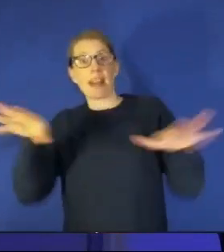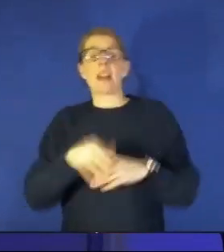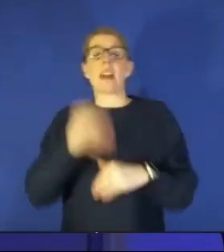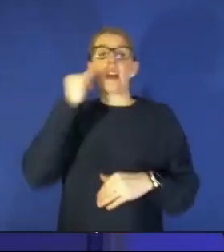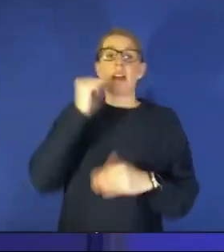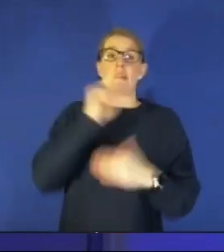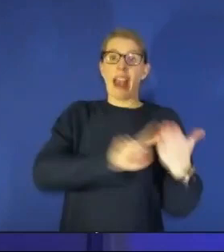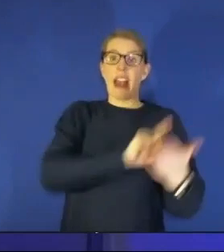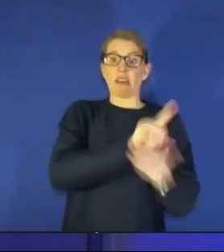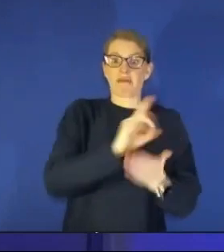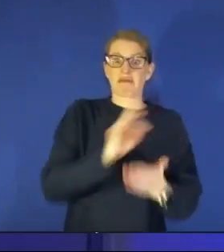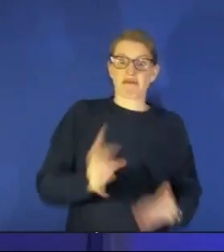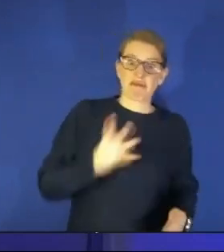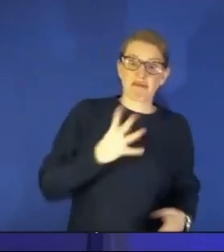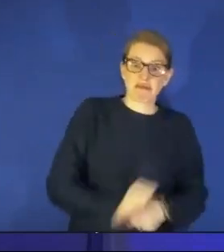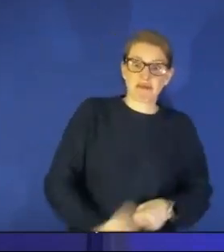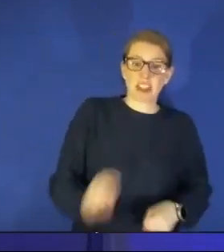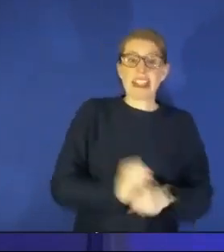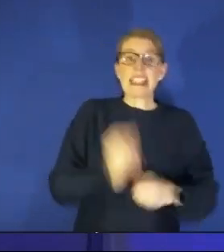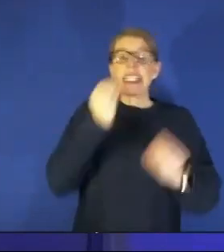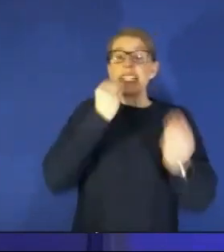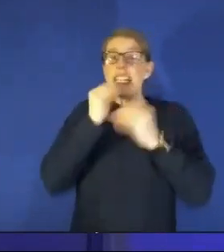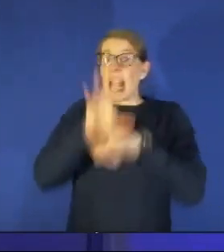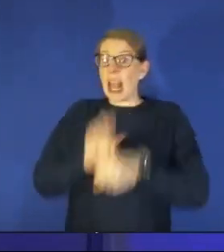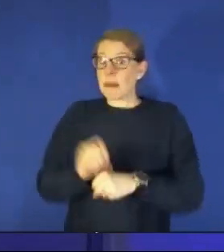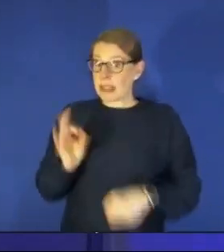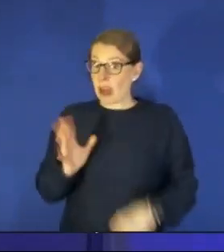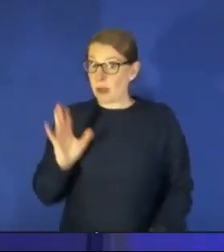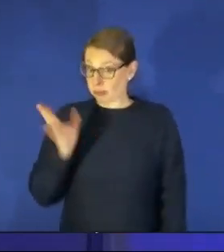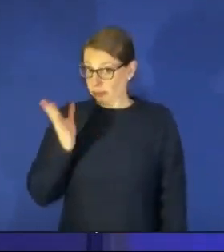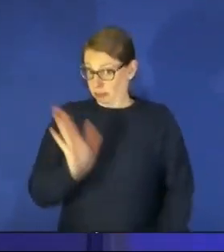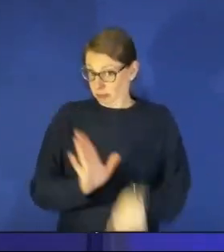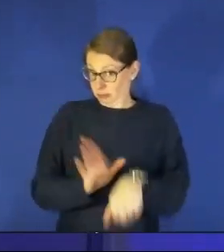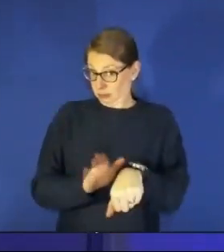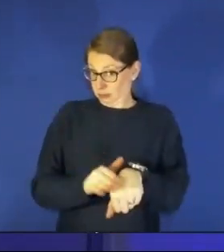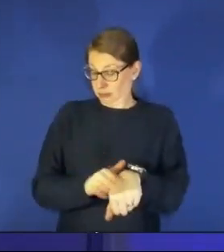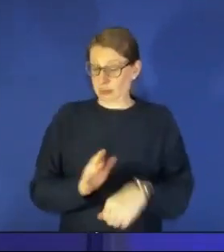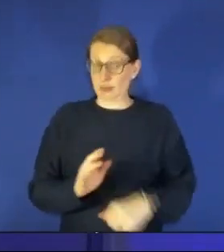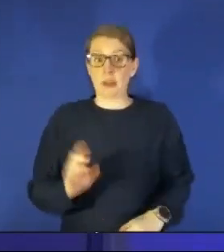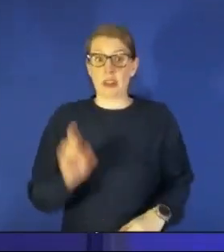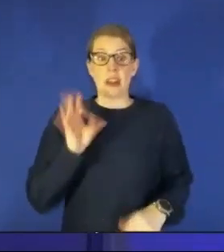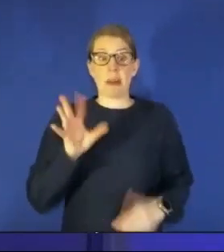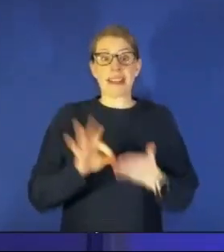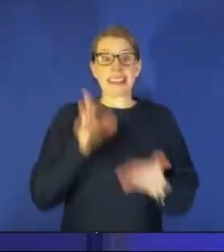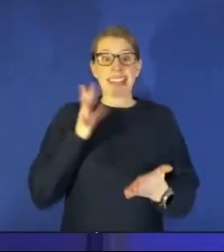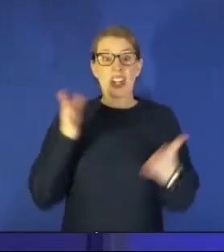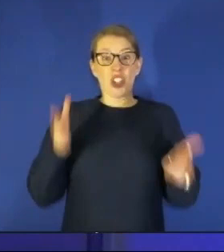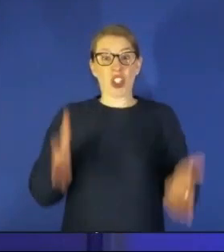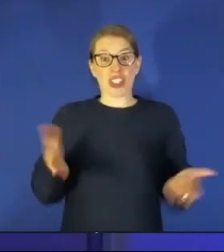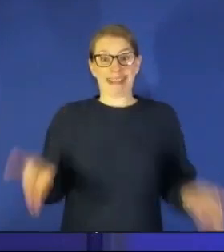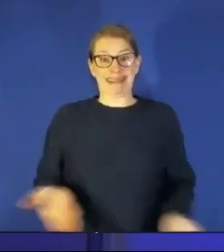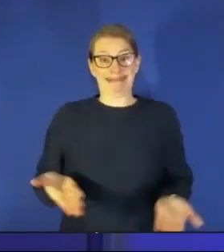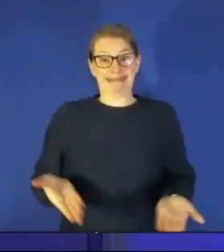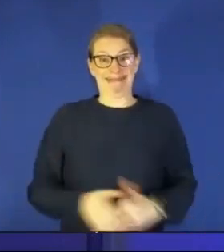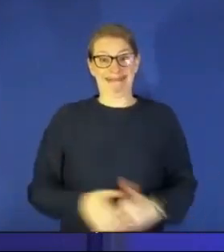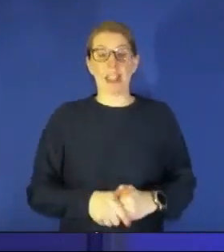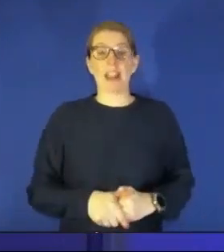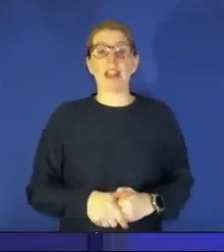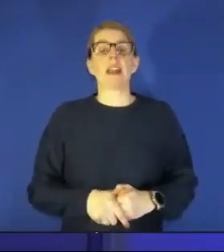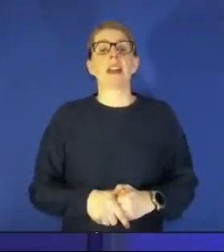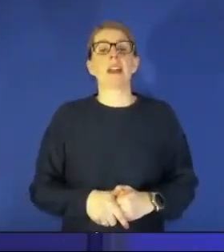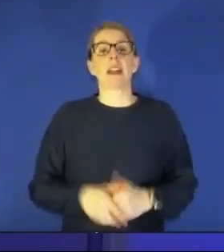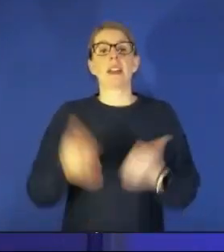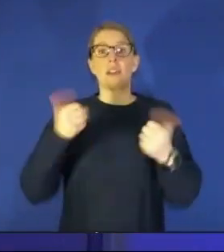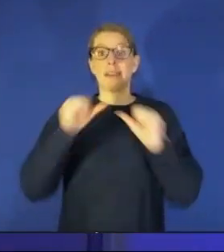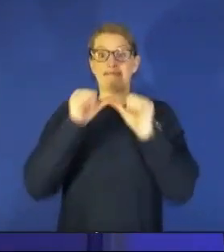terrible. Your eating habits are terrible, by the way. Terrible snacker here. But the idea of trying to stay physically